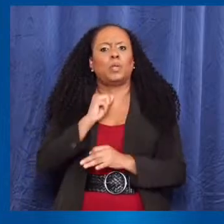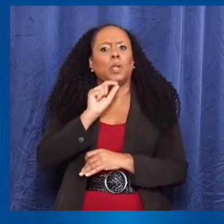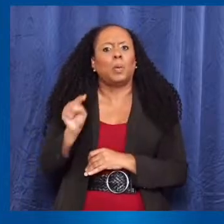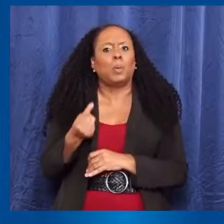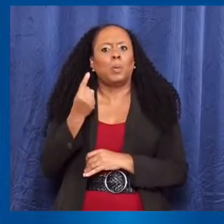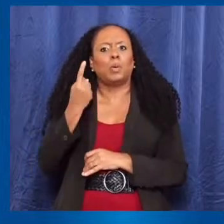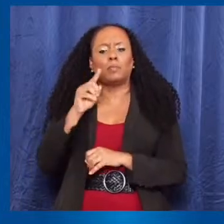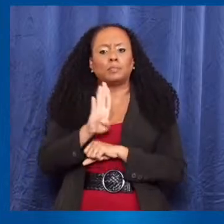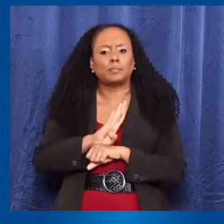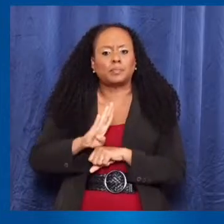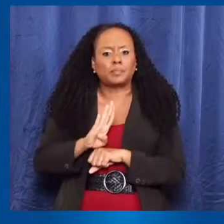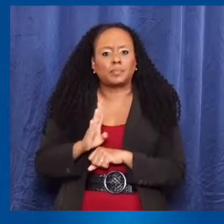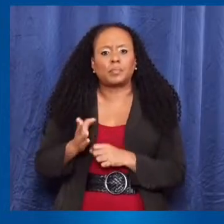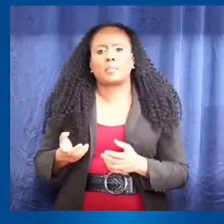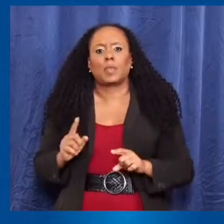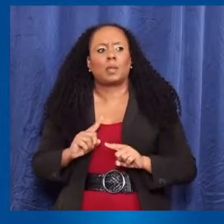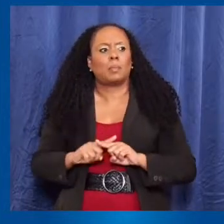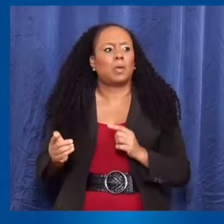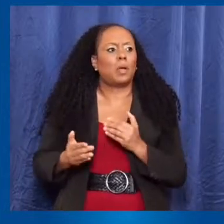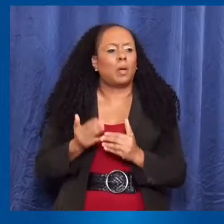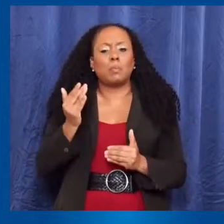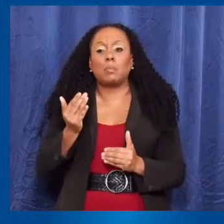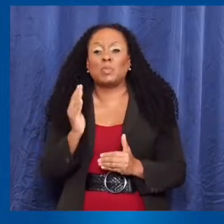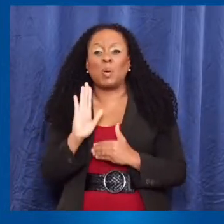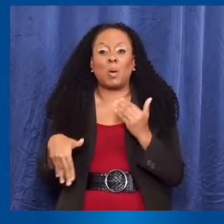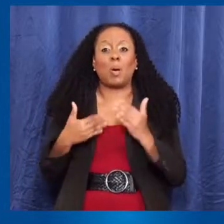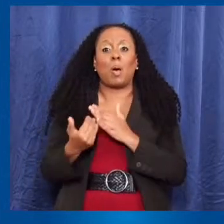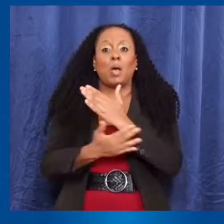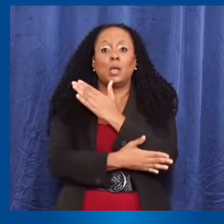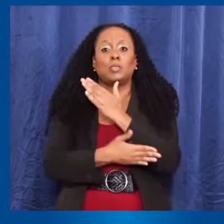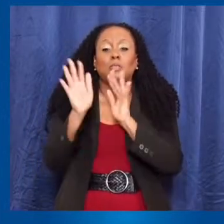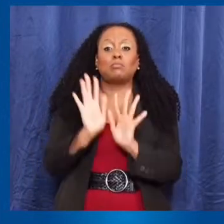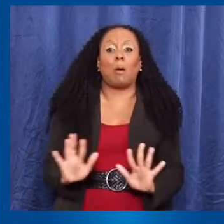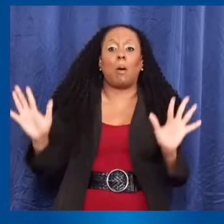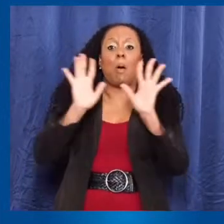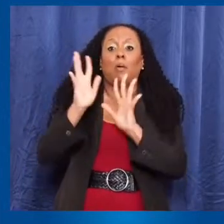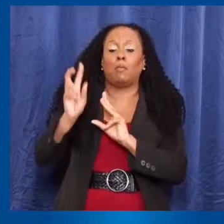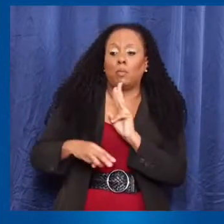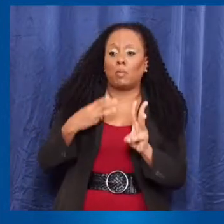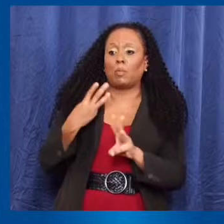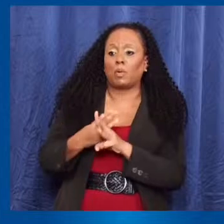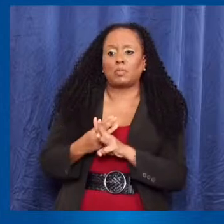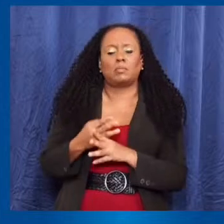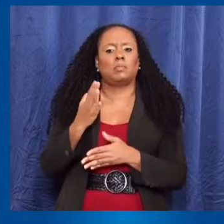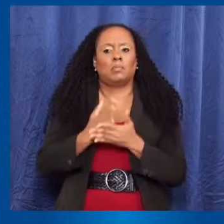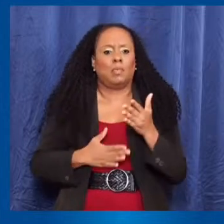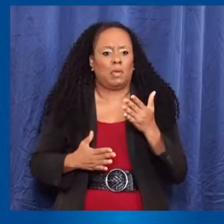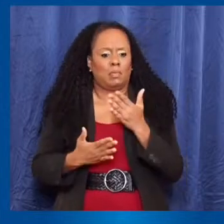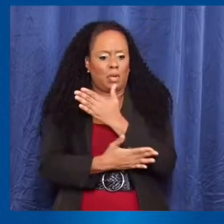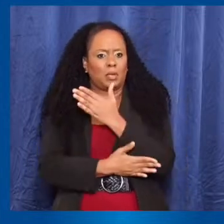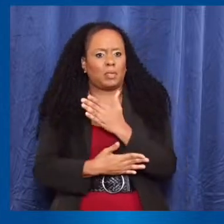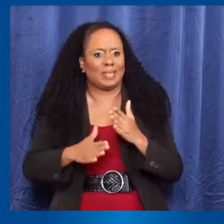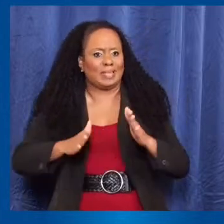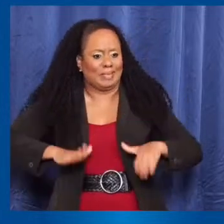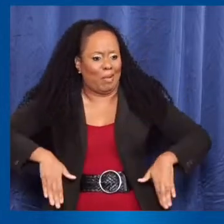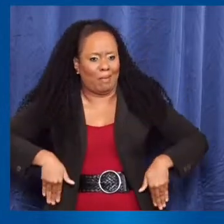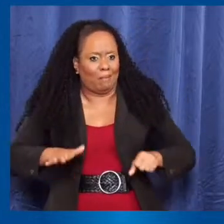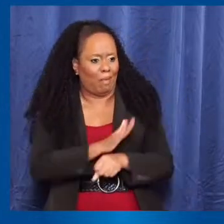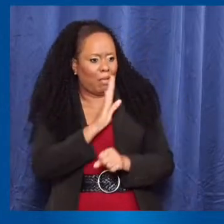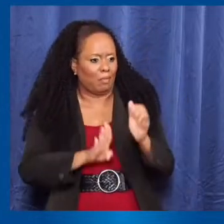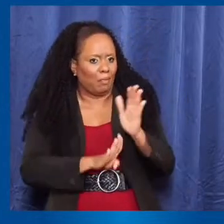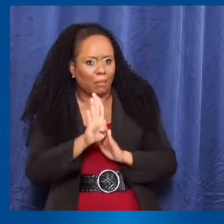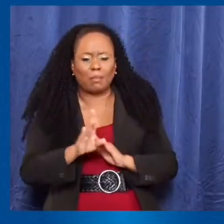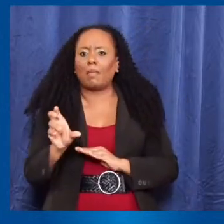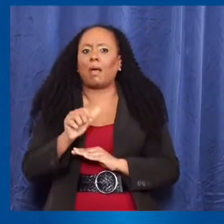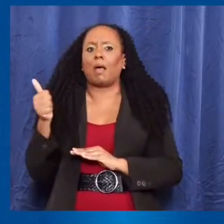Barbados, but to almost every single developing country, and in some instances, developed countries as well. We need to look and see